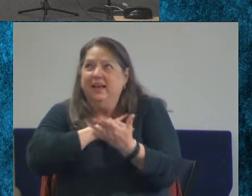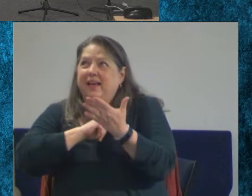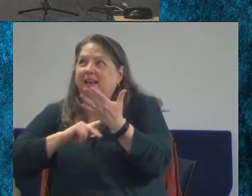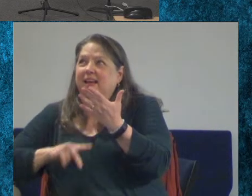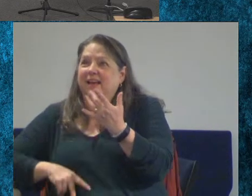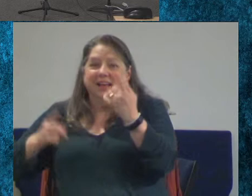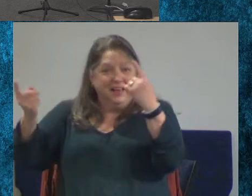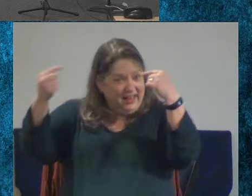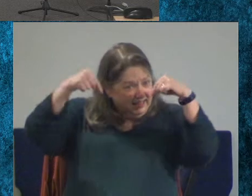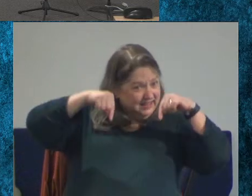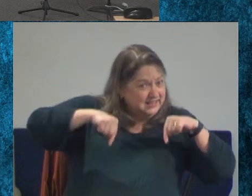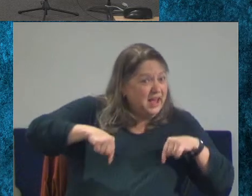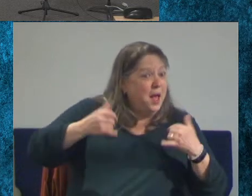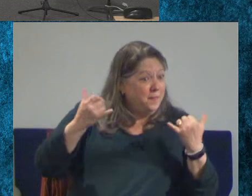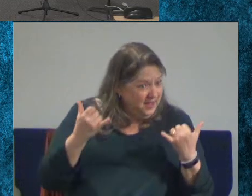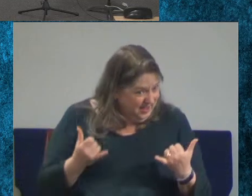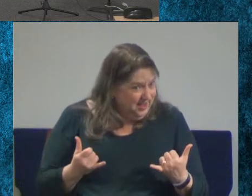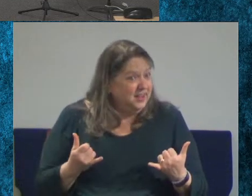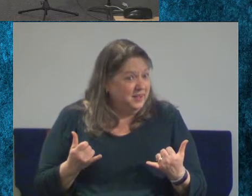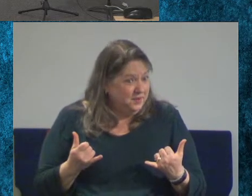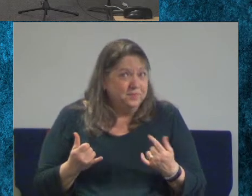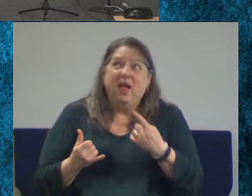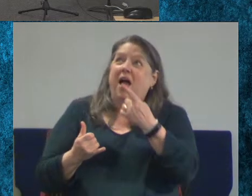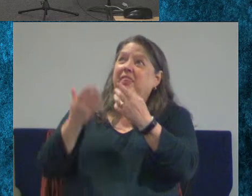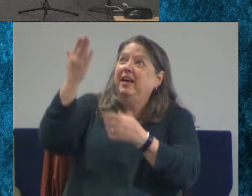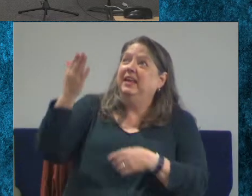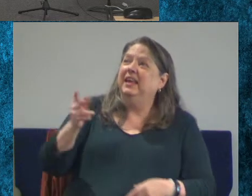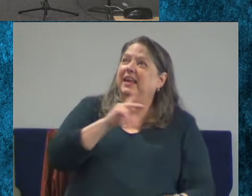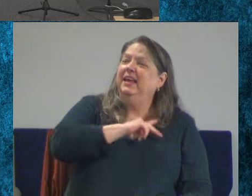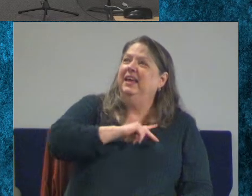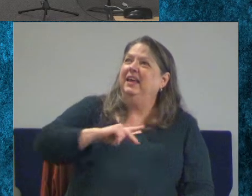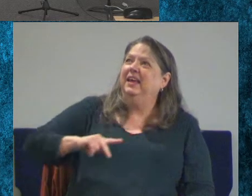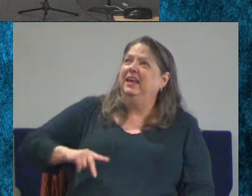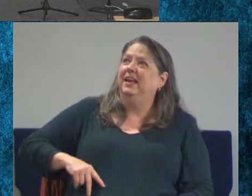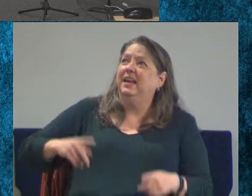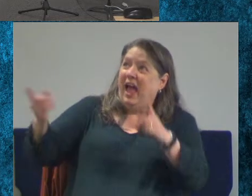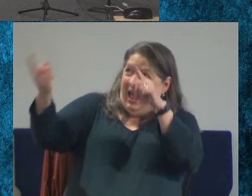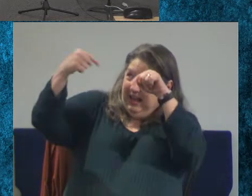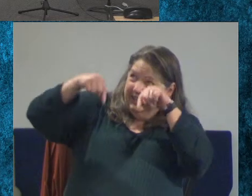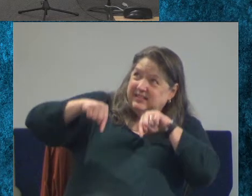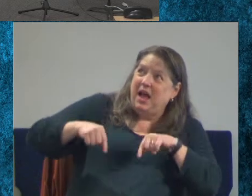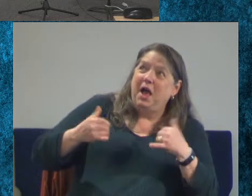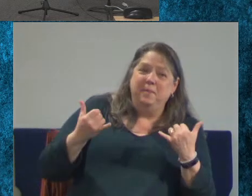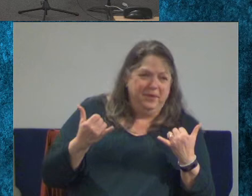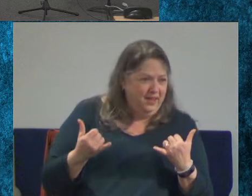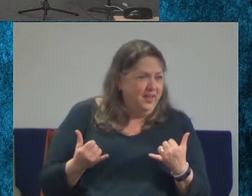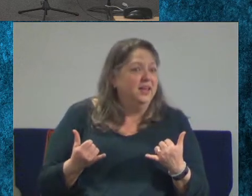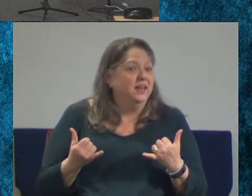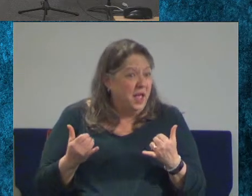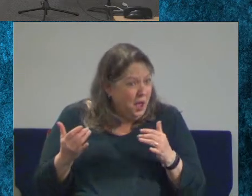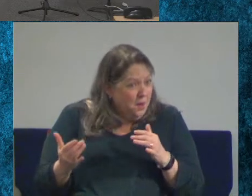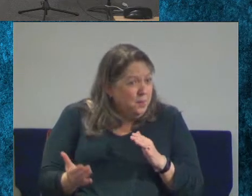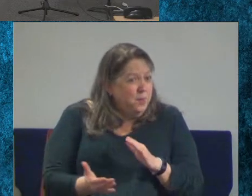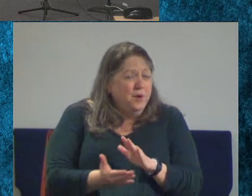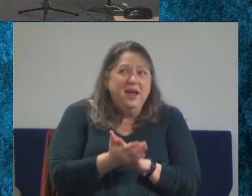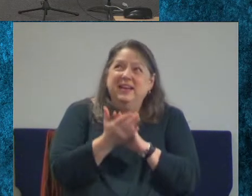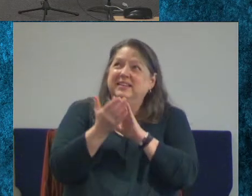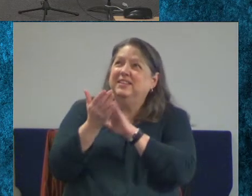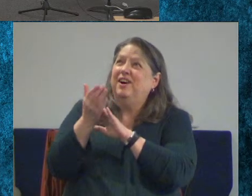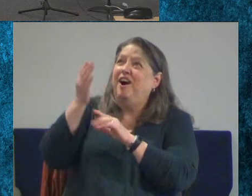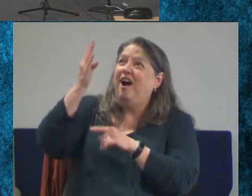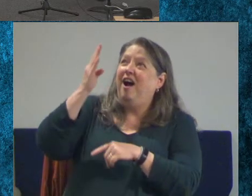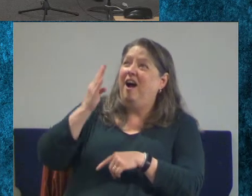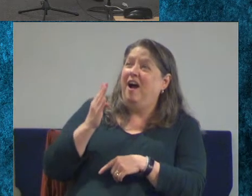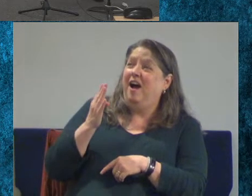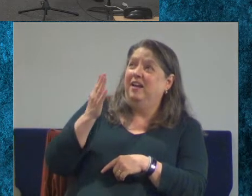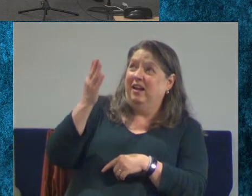the King is coming, the King is coming.